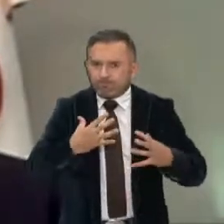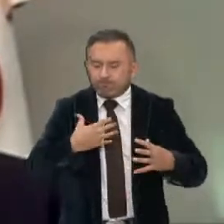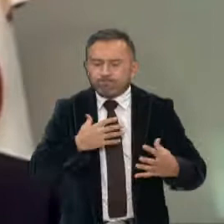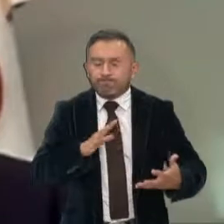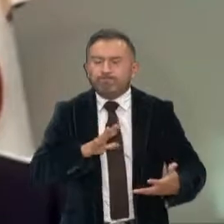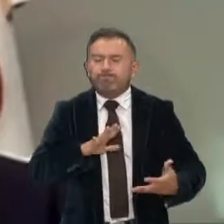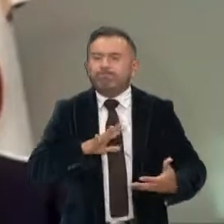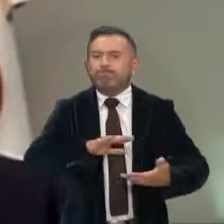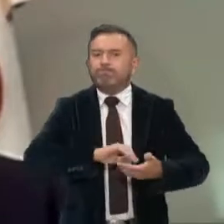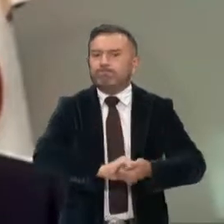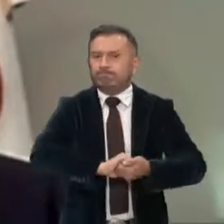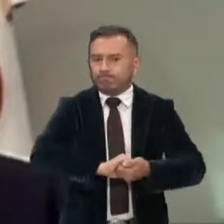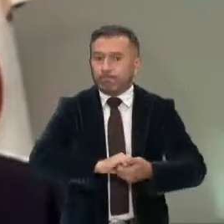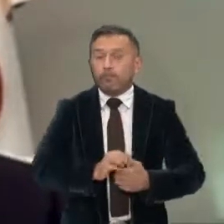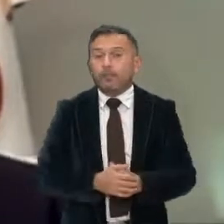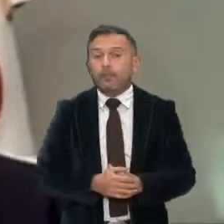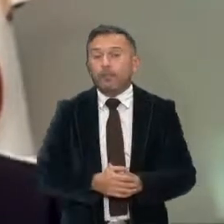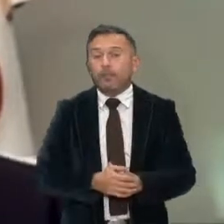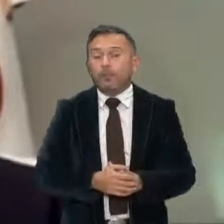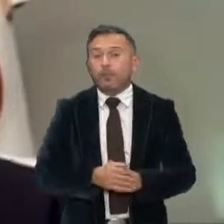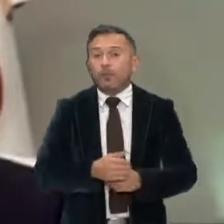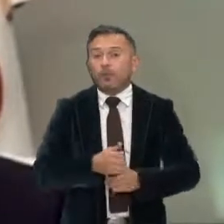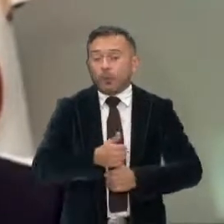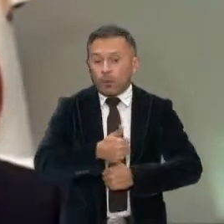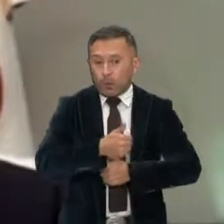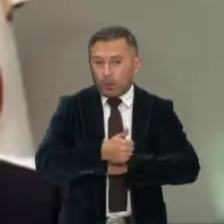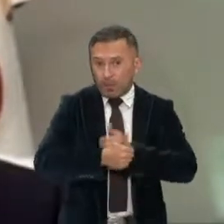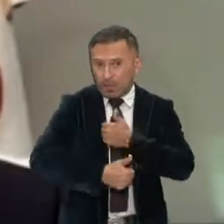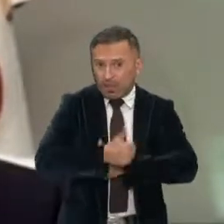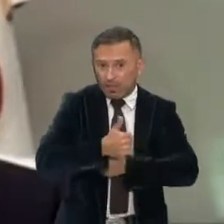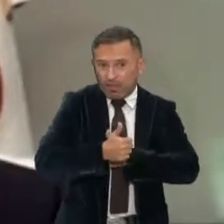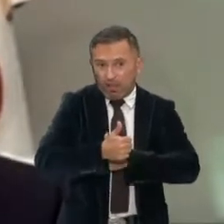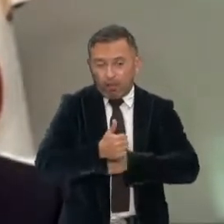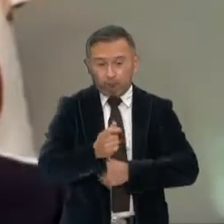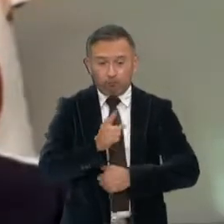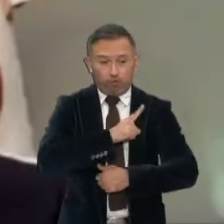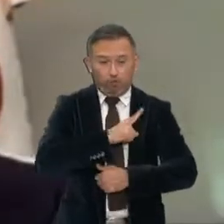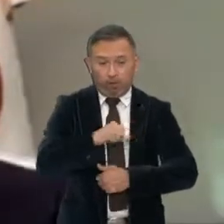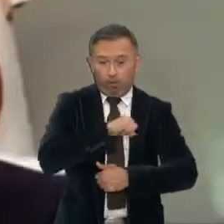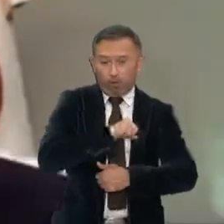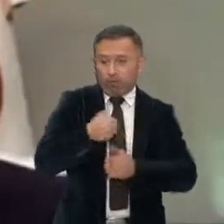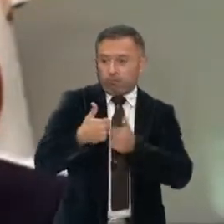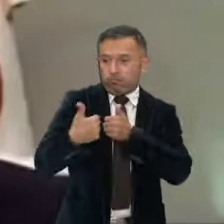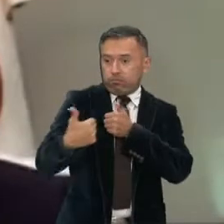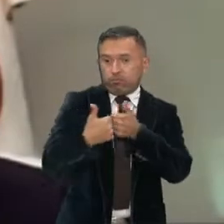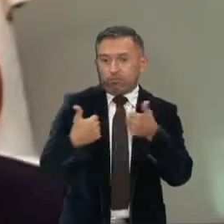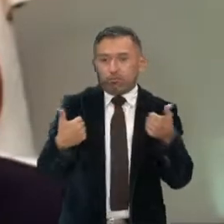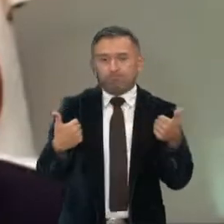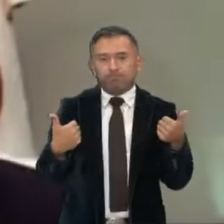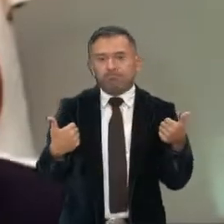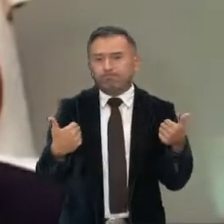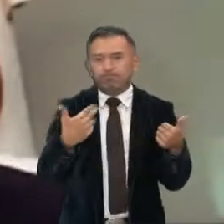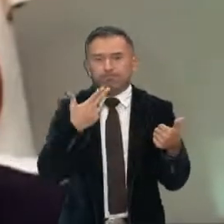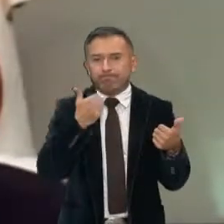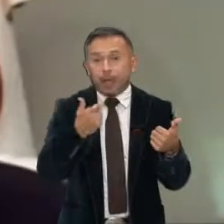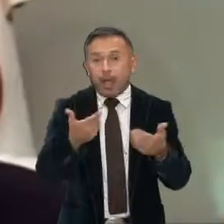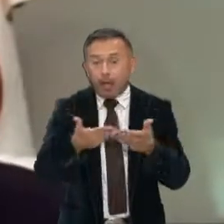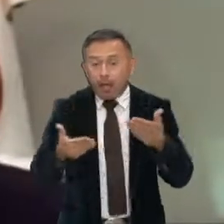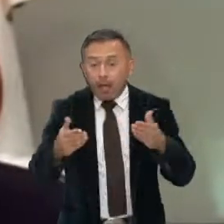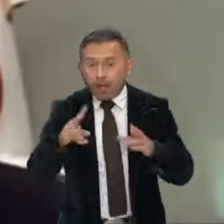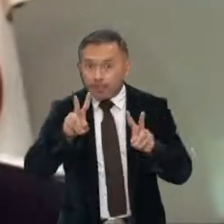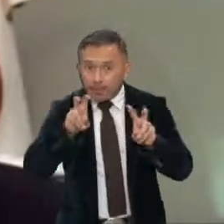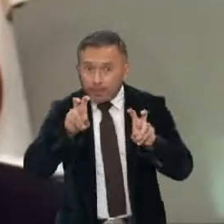have solidarity. Competencies and individual work isolate us.